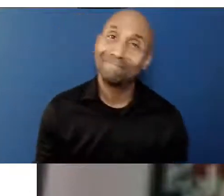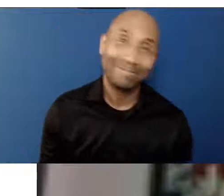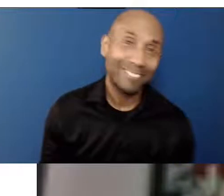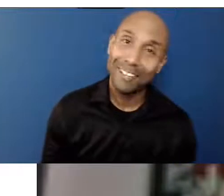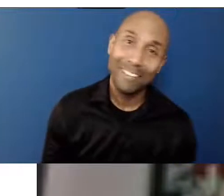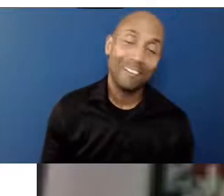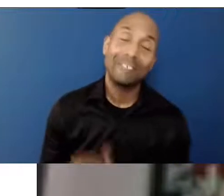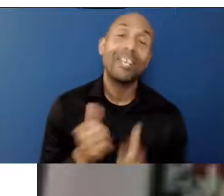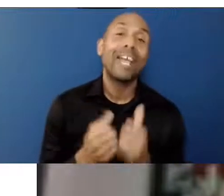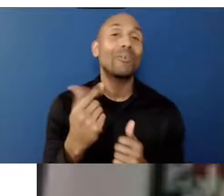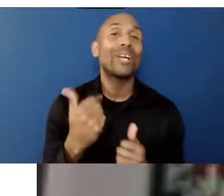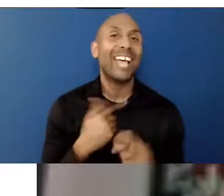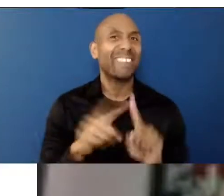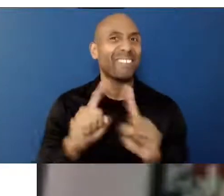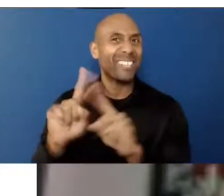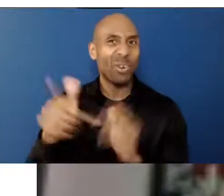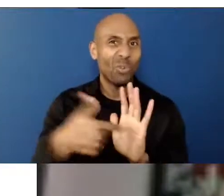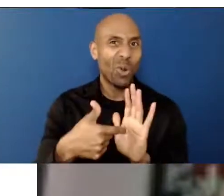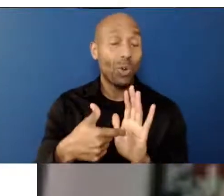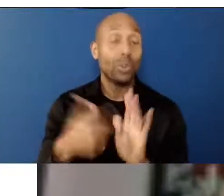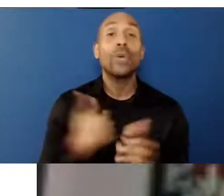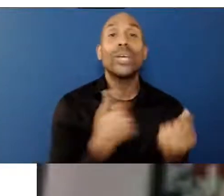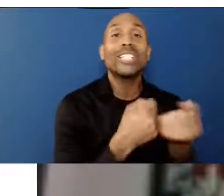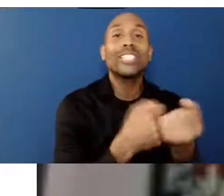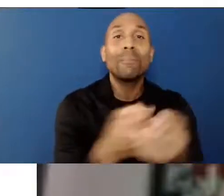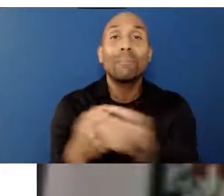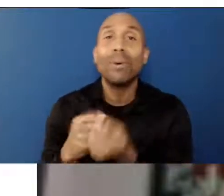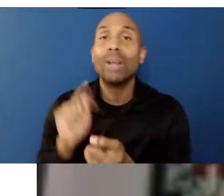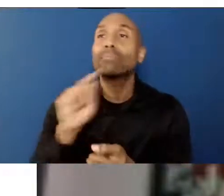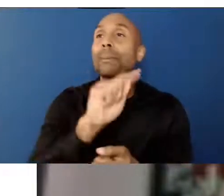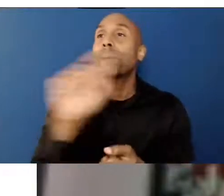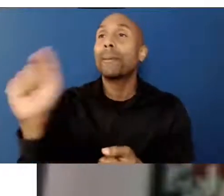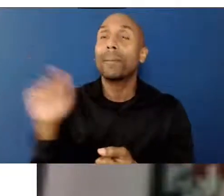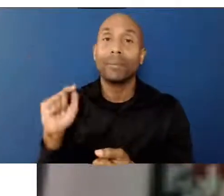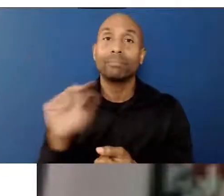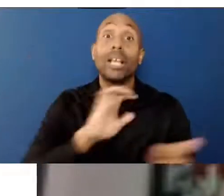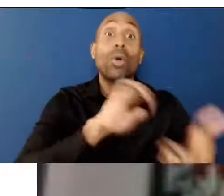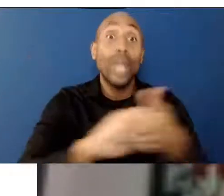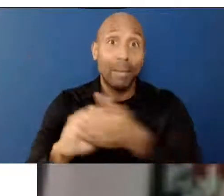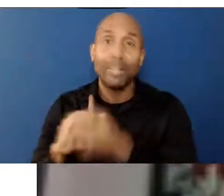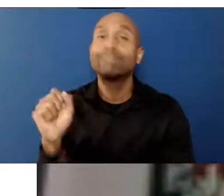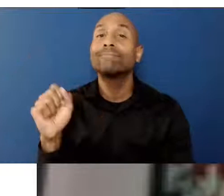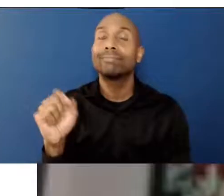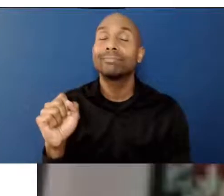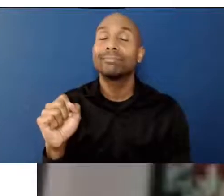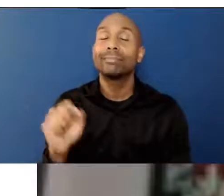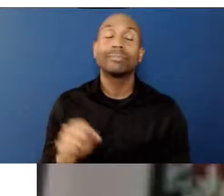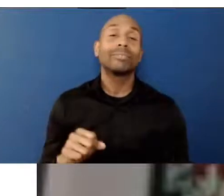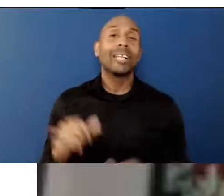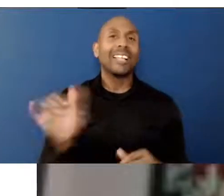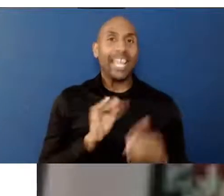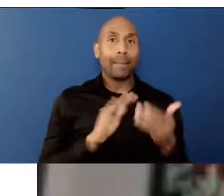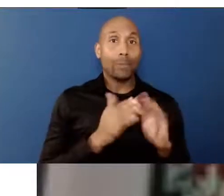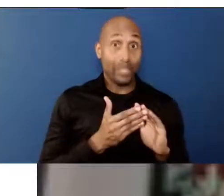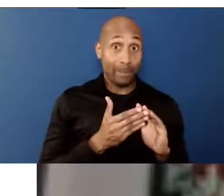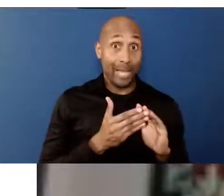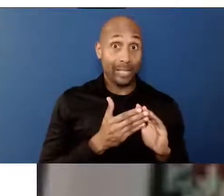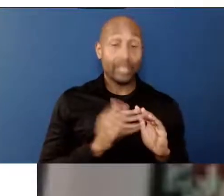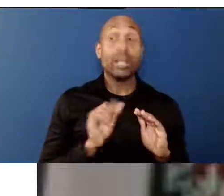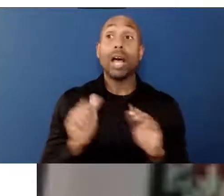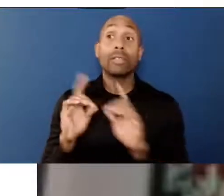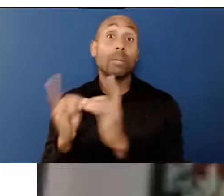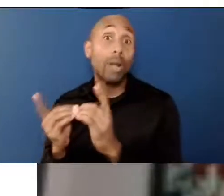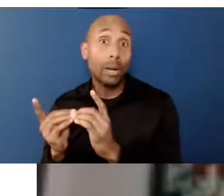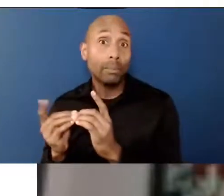our work is about supporting others and collaborating, but, you know, whether it be municipalities or other departments or the